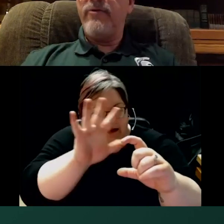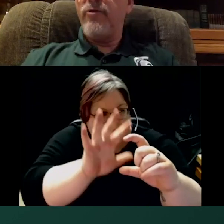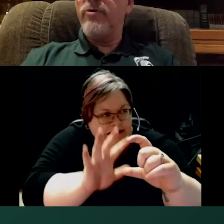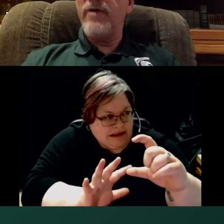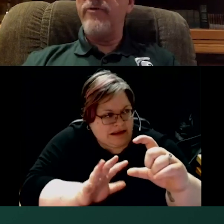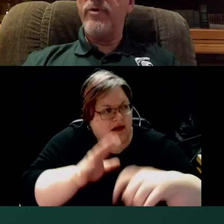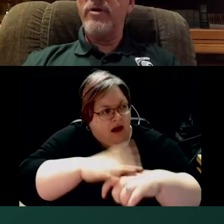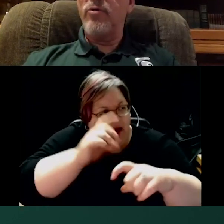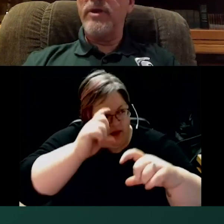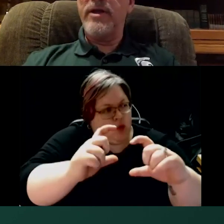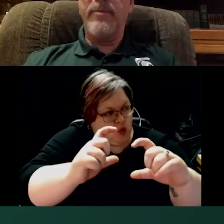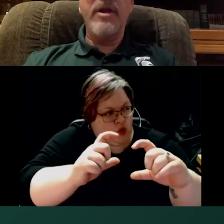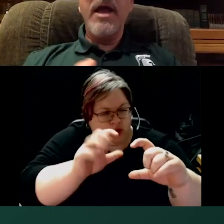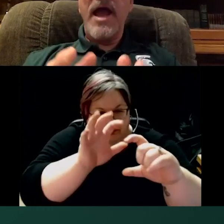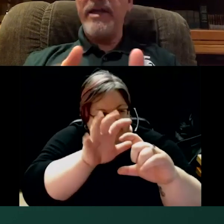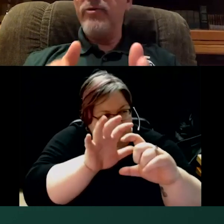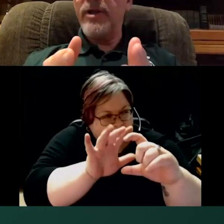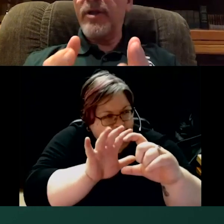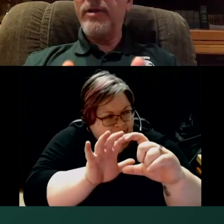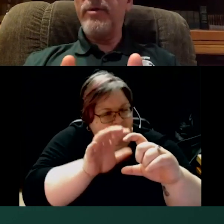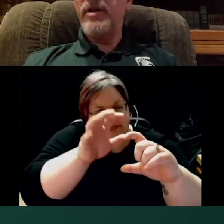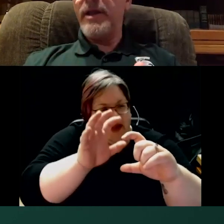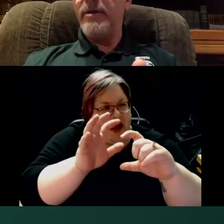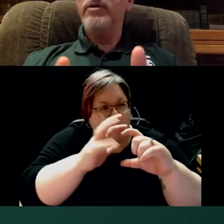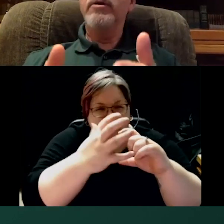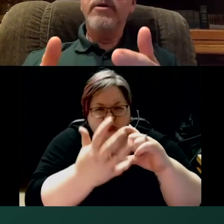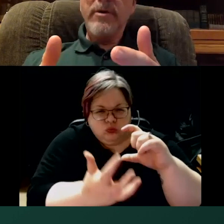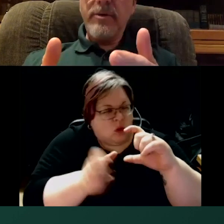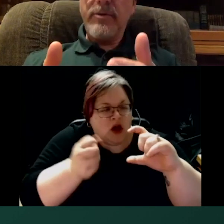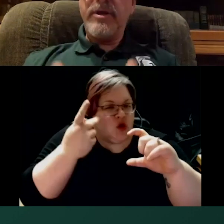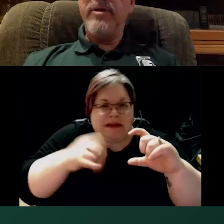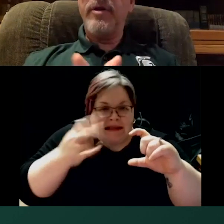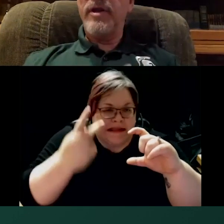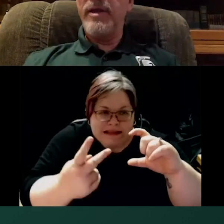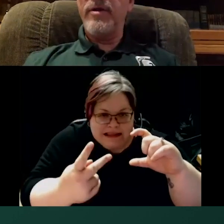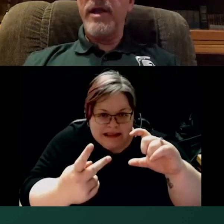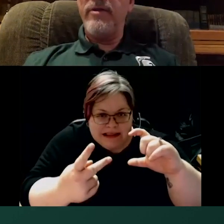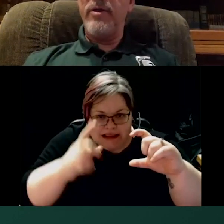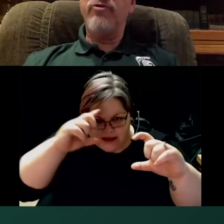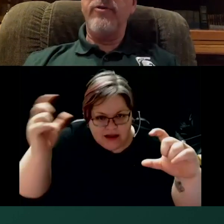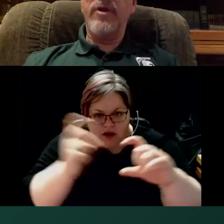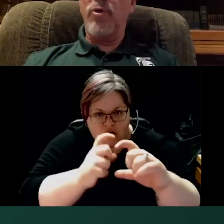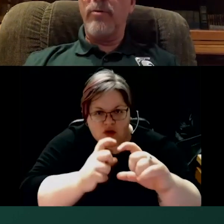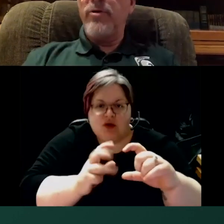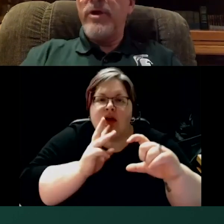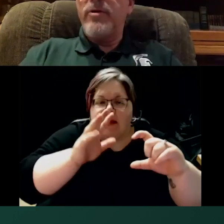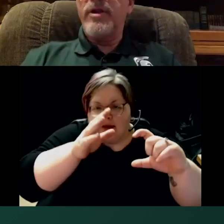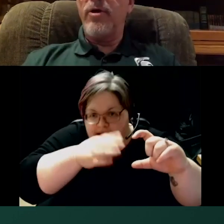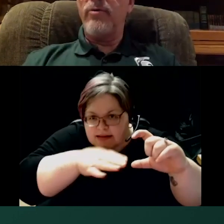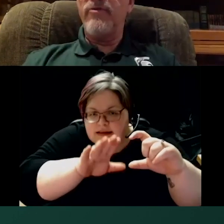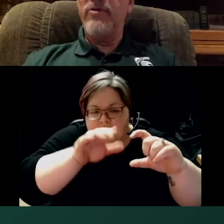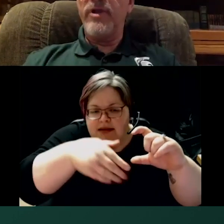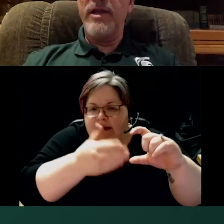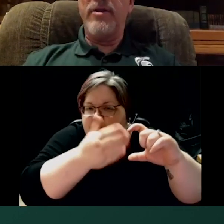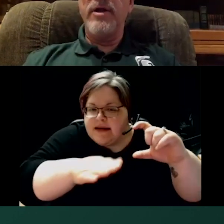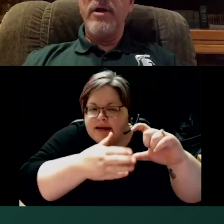had the photograph of the total eclipse, and you can still see the seas and the ocean of storms. You can still see all